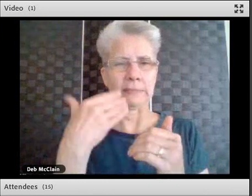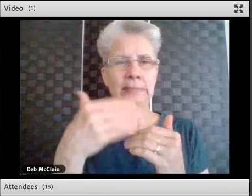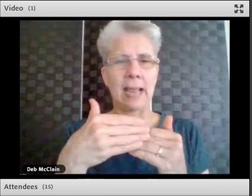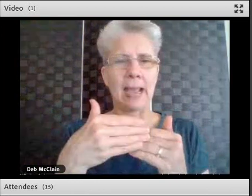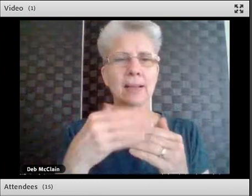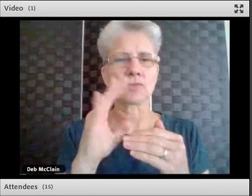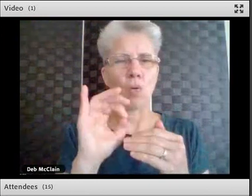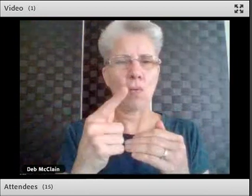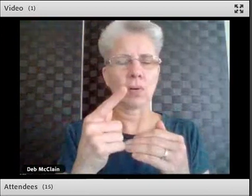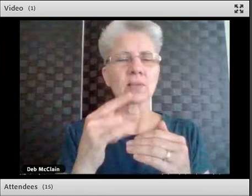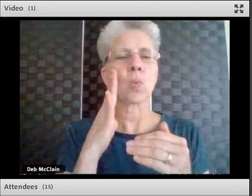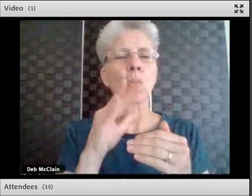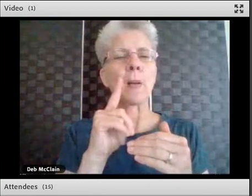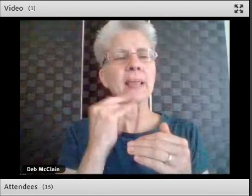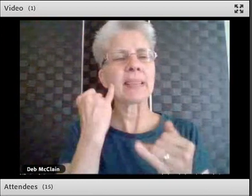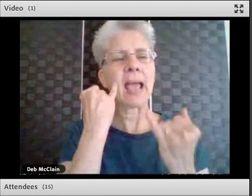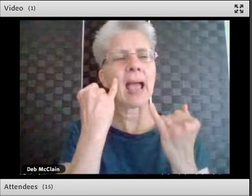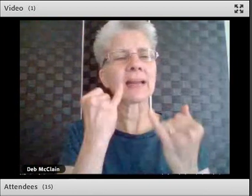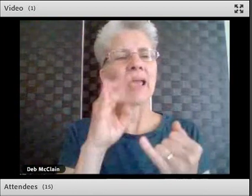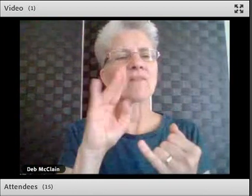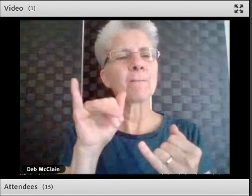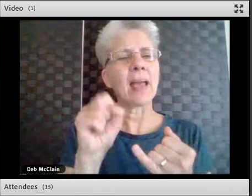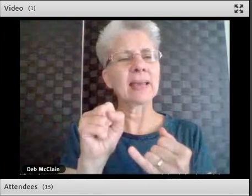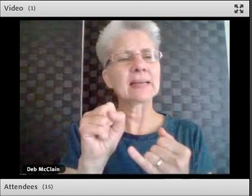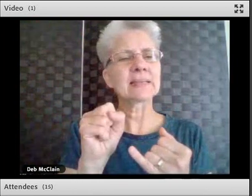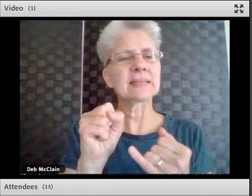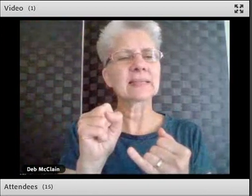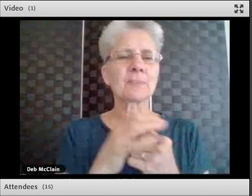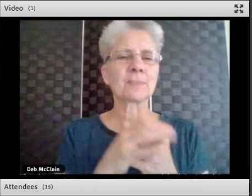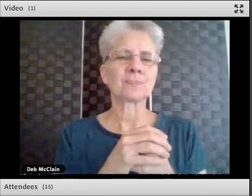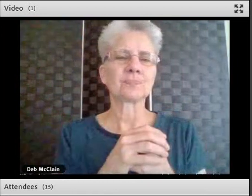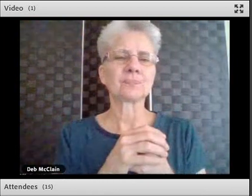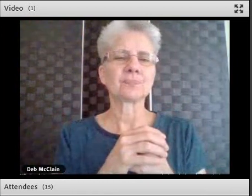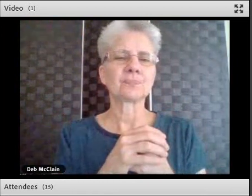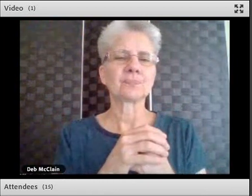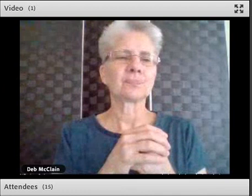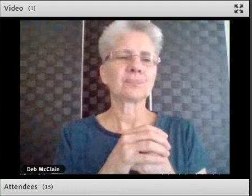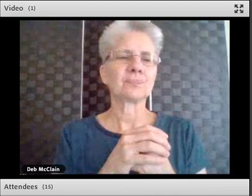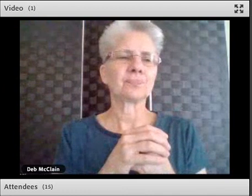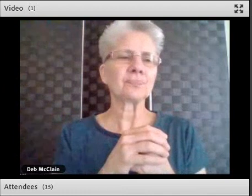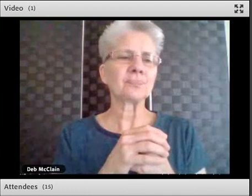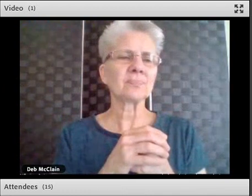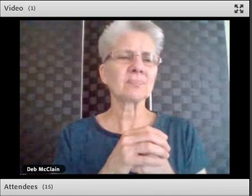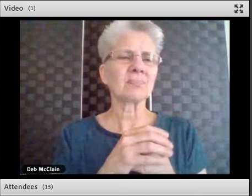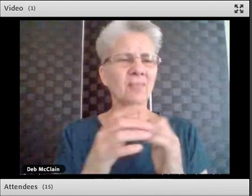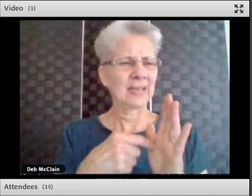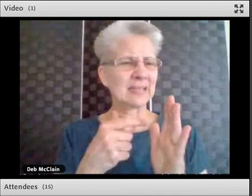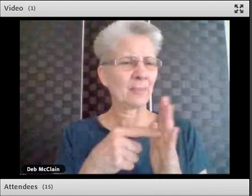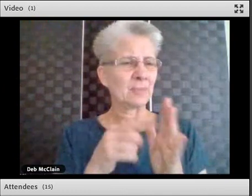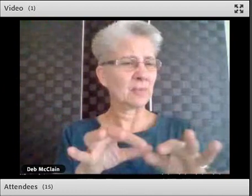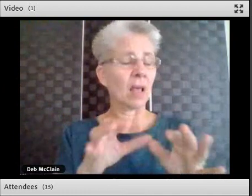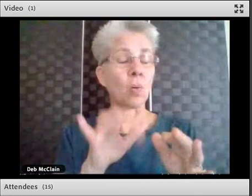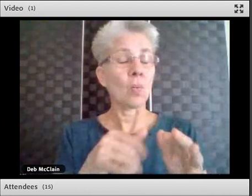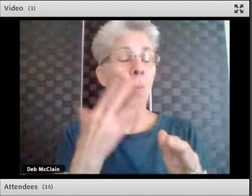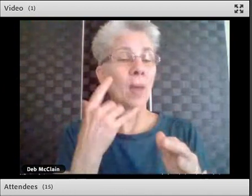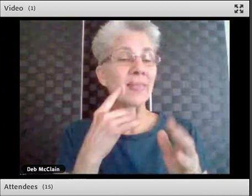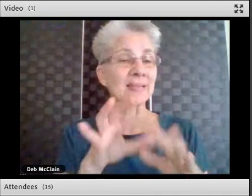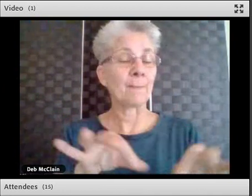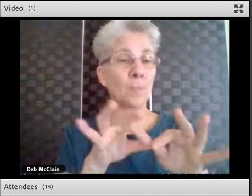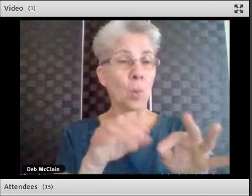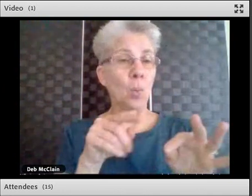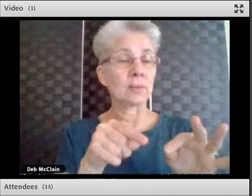our August seminar is the idea of bias. So the reason that this is so important in this discussion is